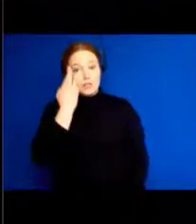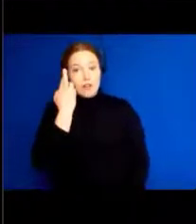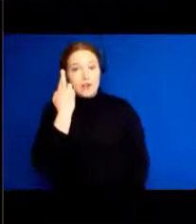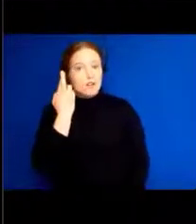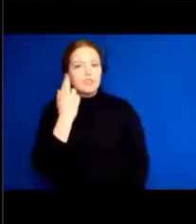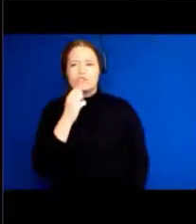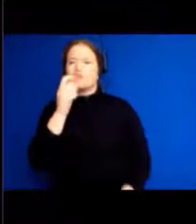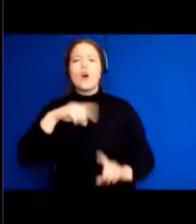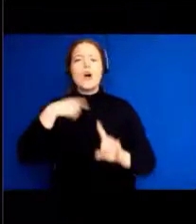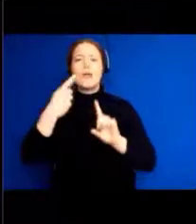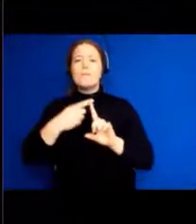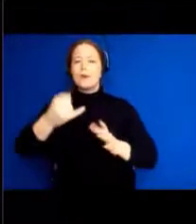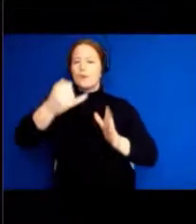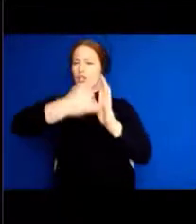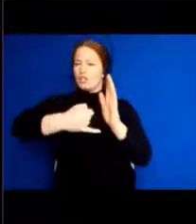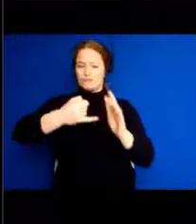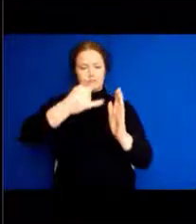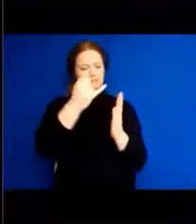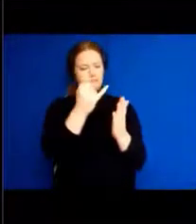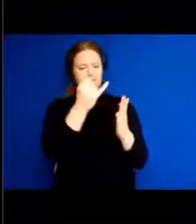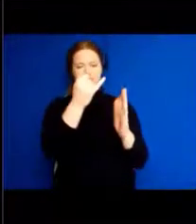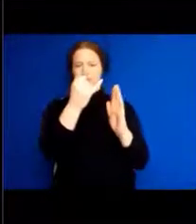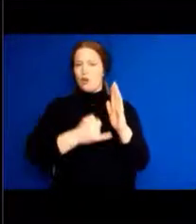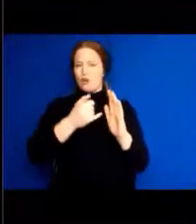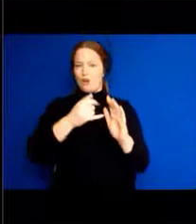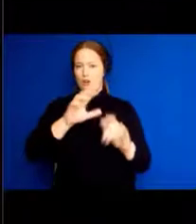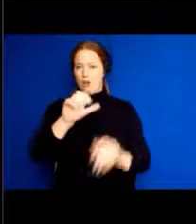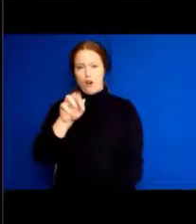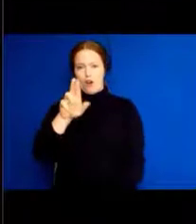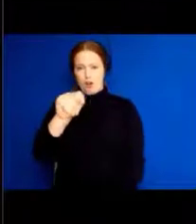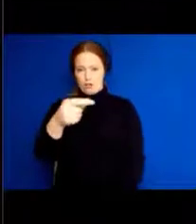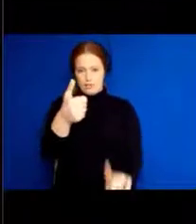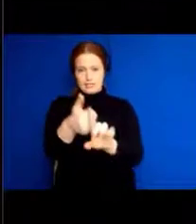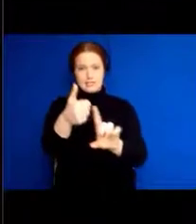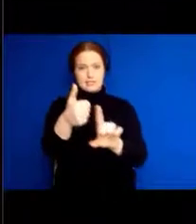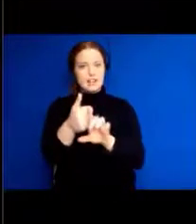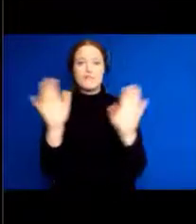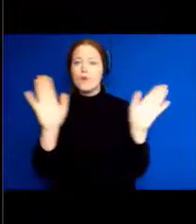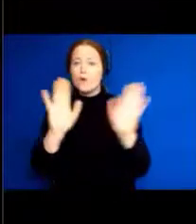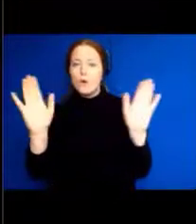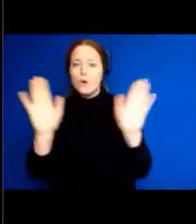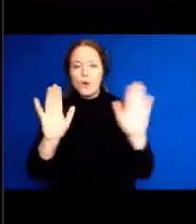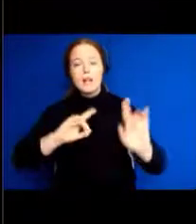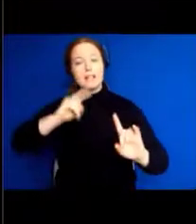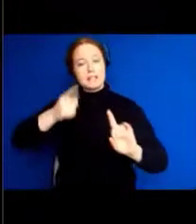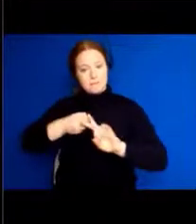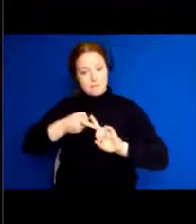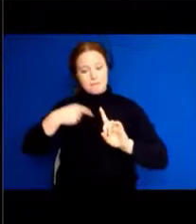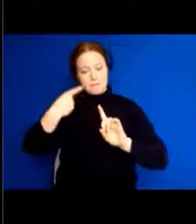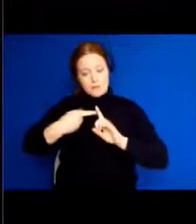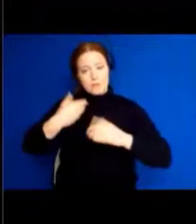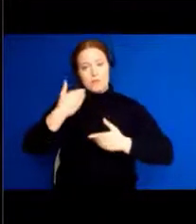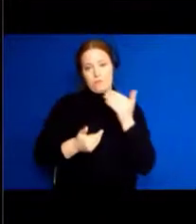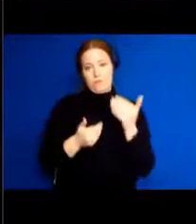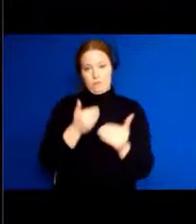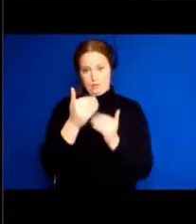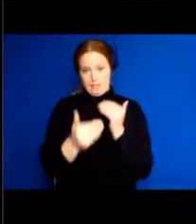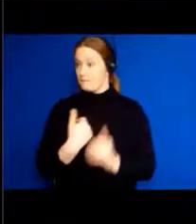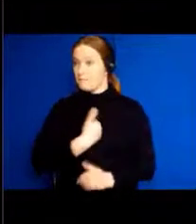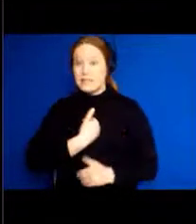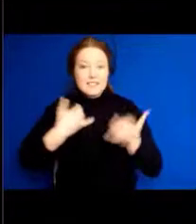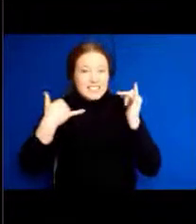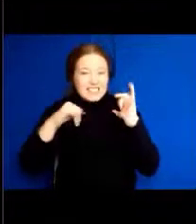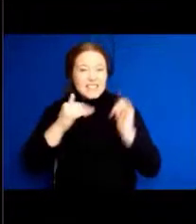It is the process of doing it. I made this mask in my living room with my